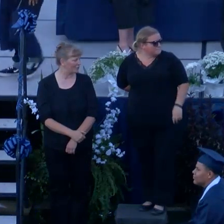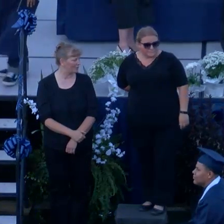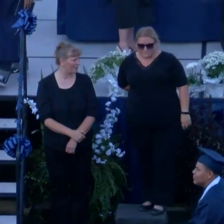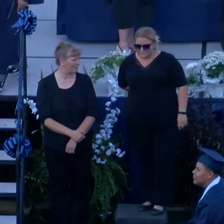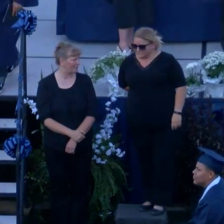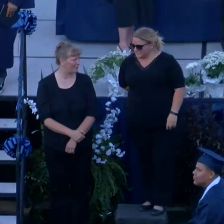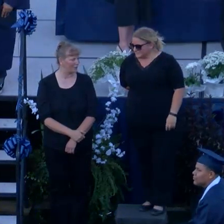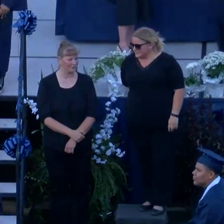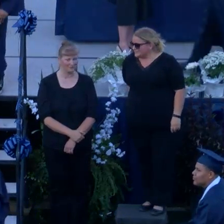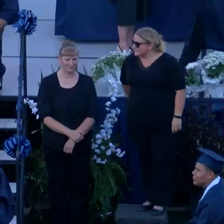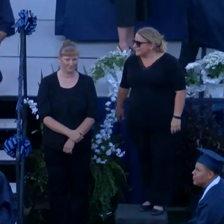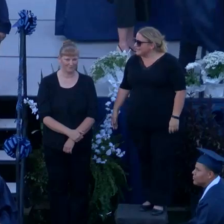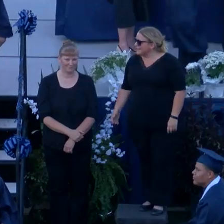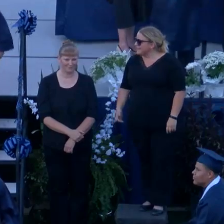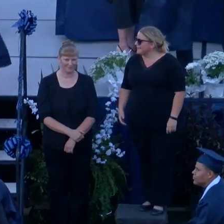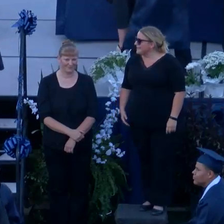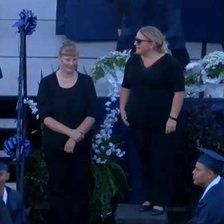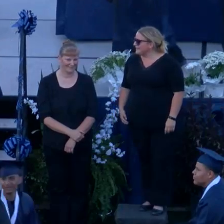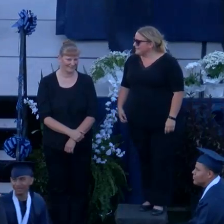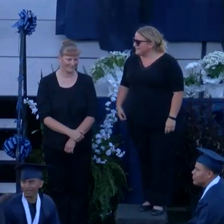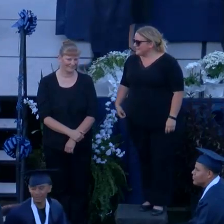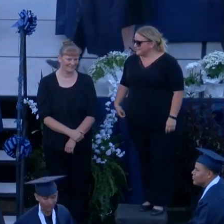Andrew Guaco.